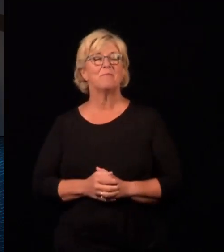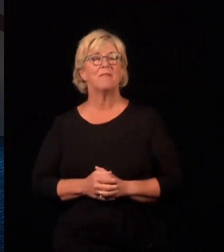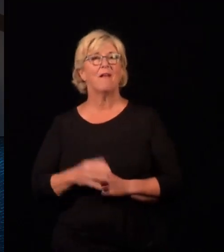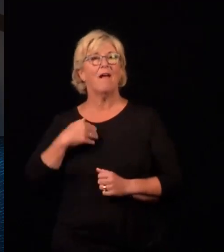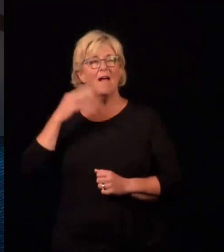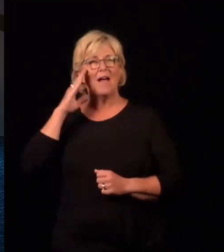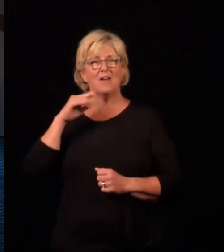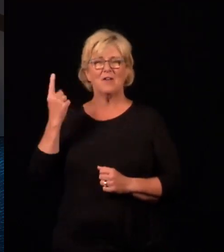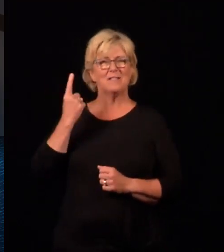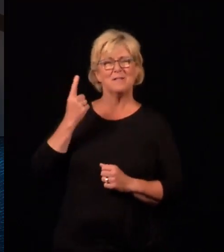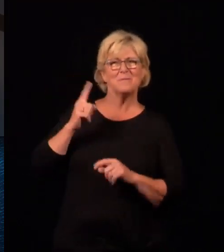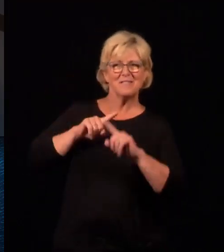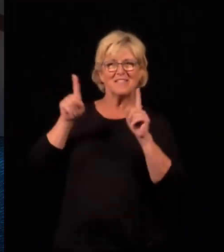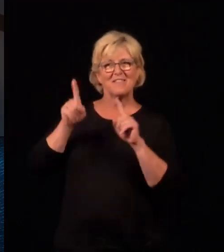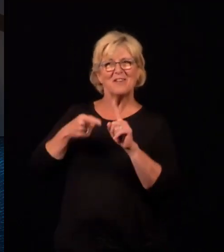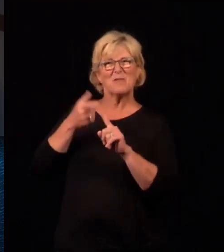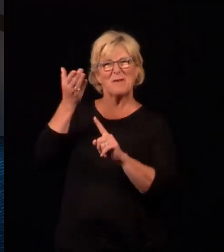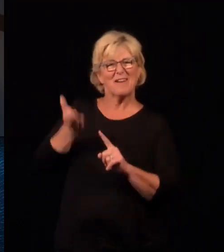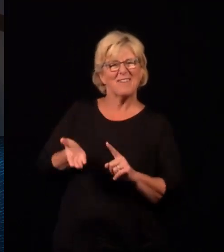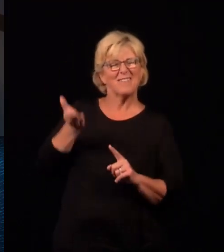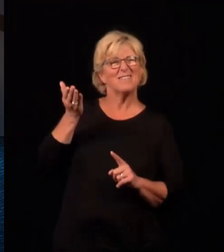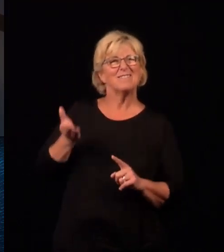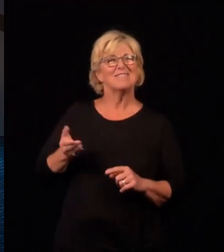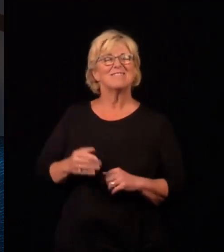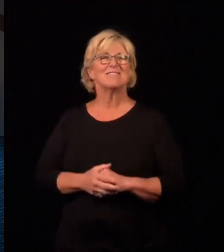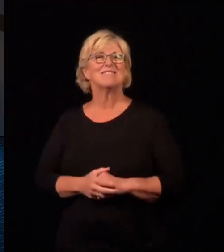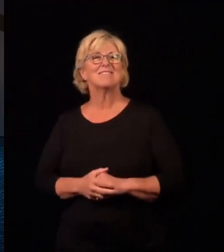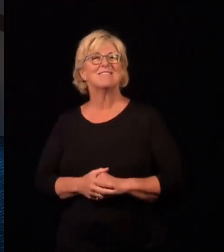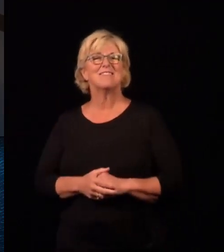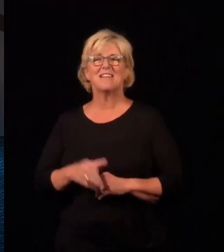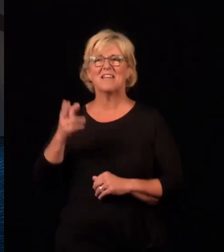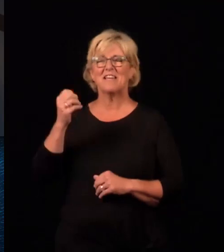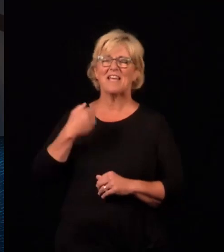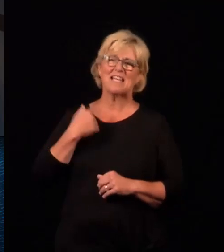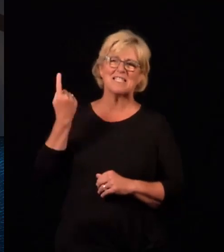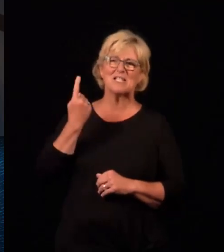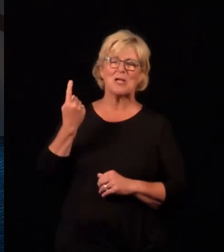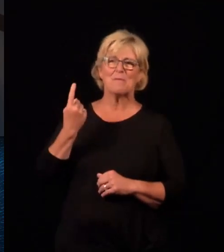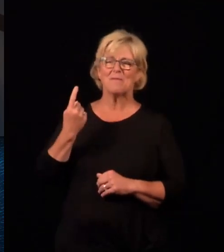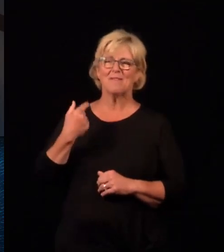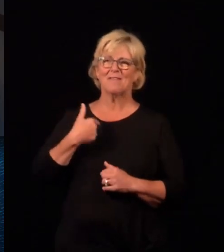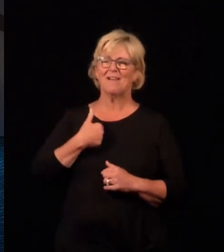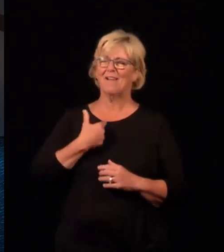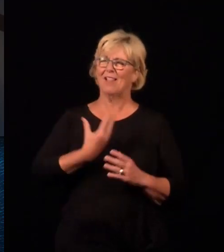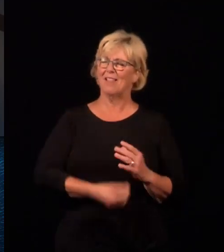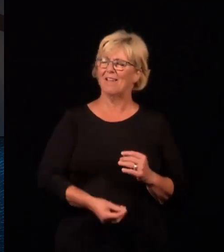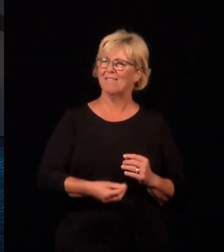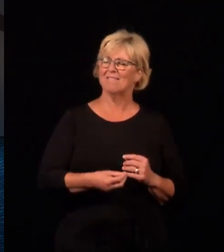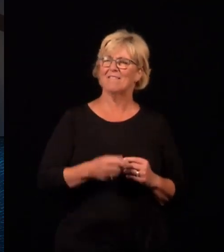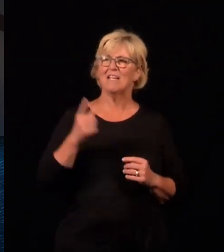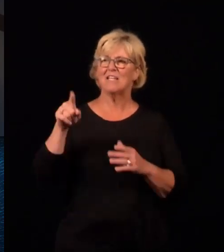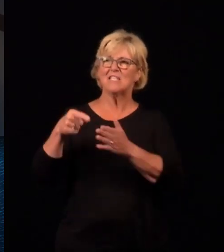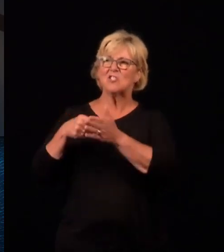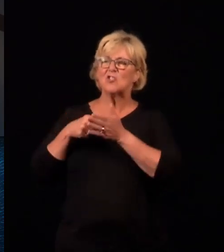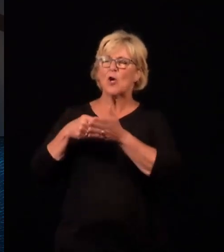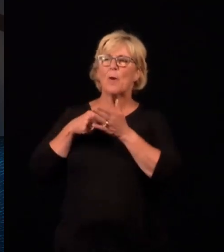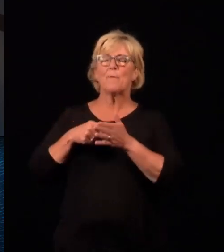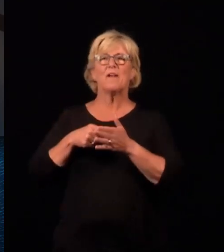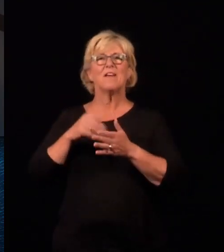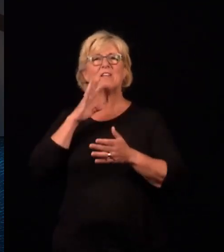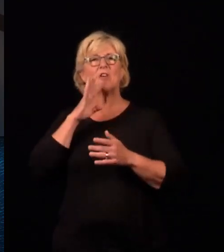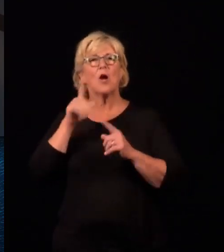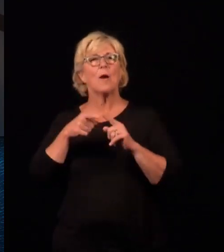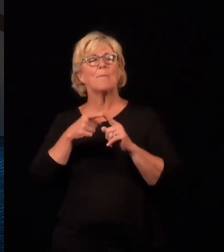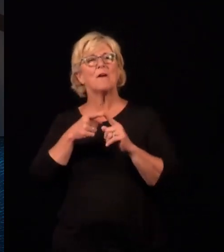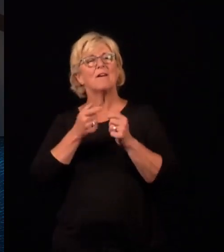I knew there was something different about Jerry, that he had something that I didn't have. He started showing me and talking to me